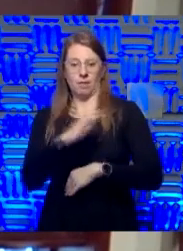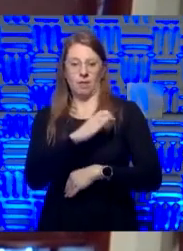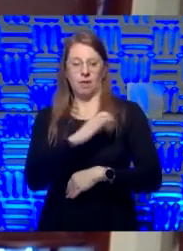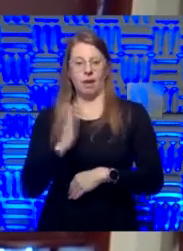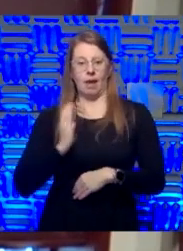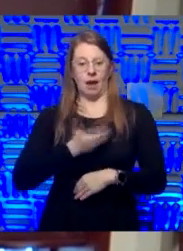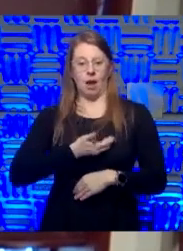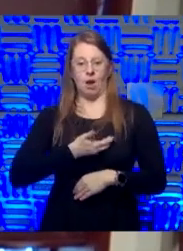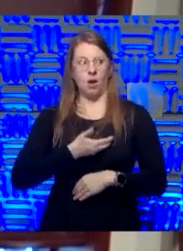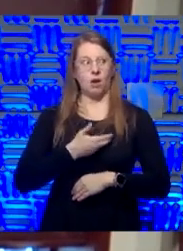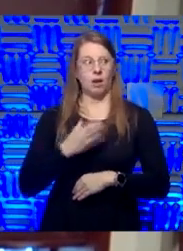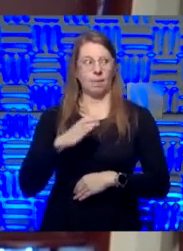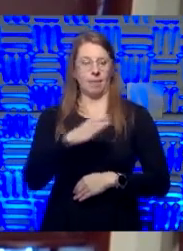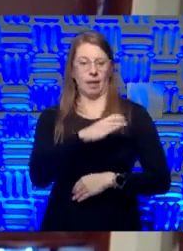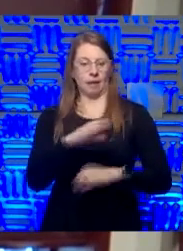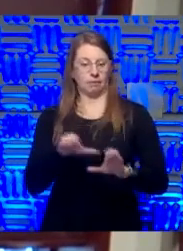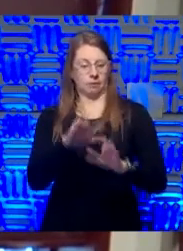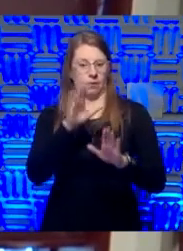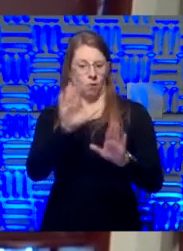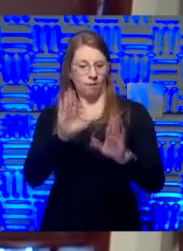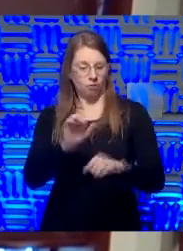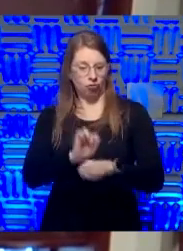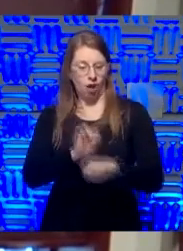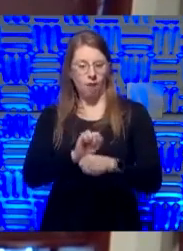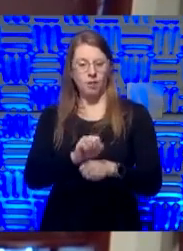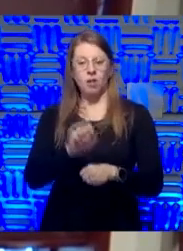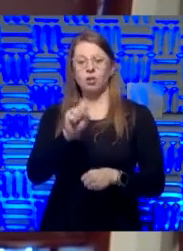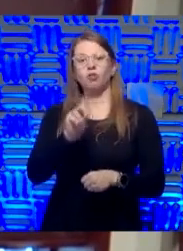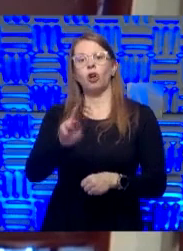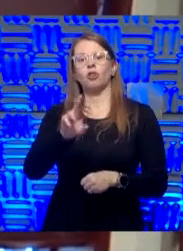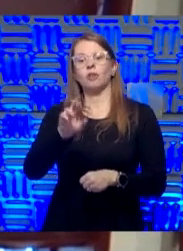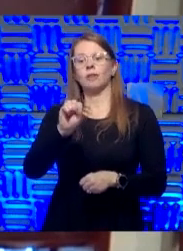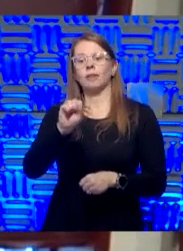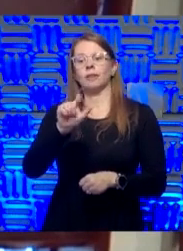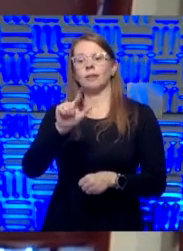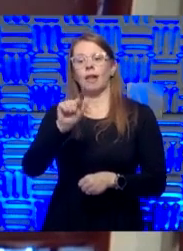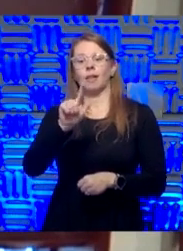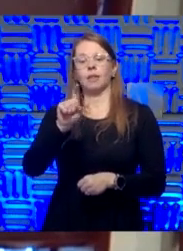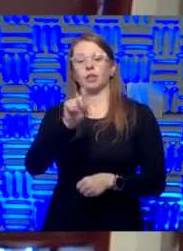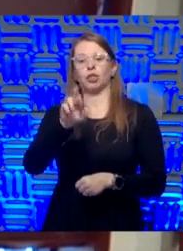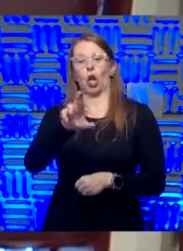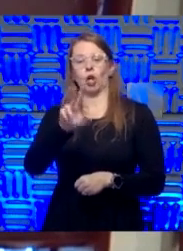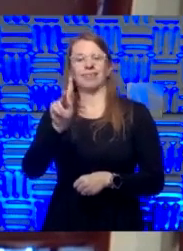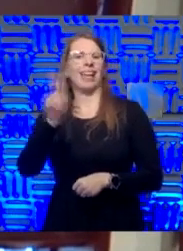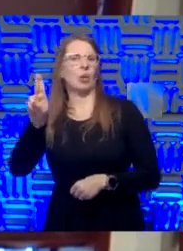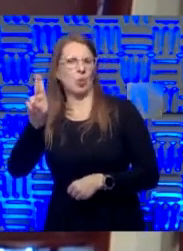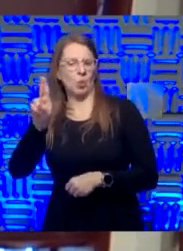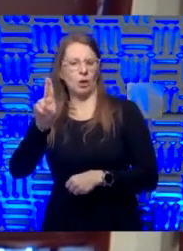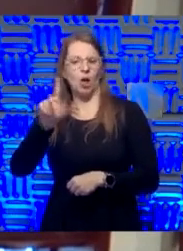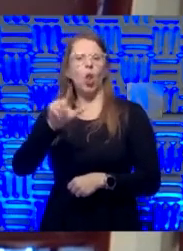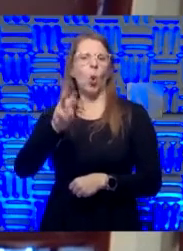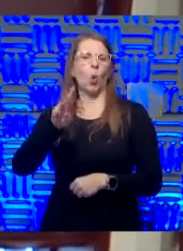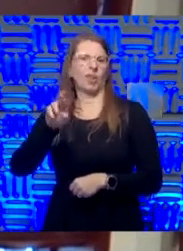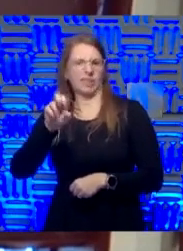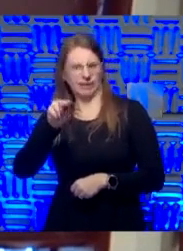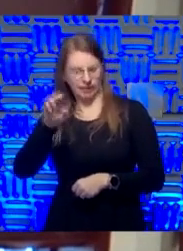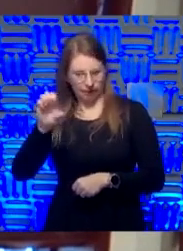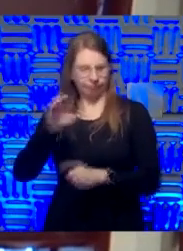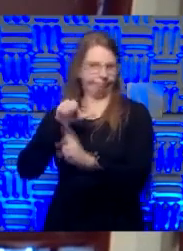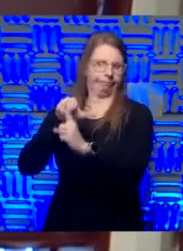job. They're very responsive. Dr. Salazar over at KU in Lawrence is a great